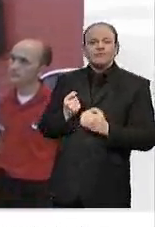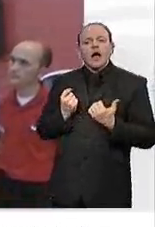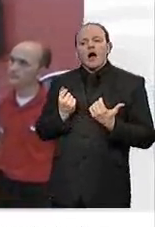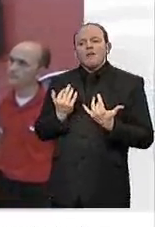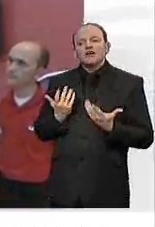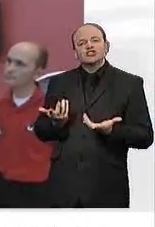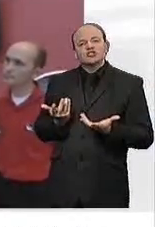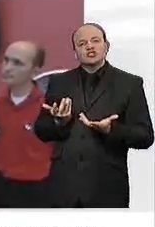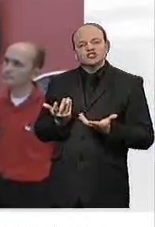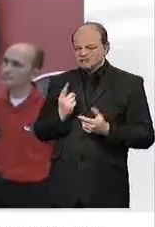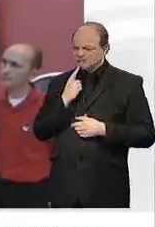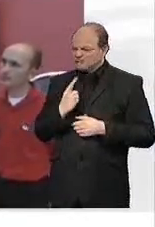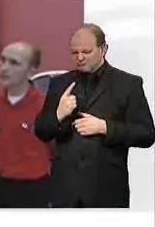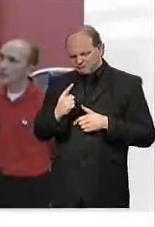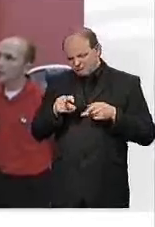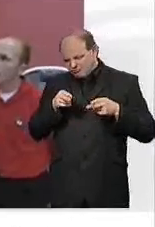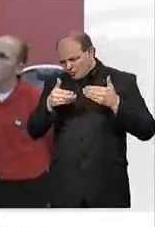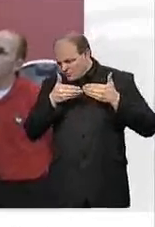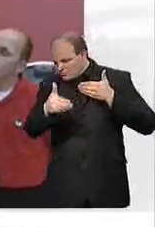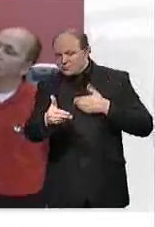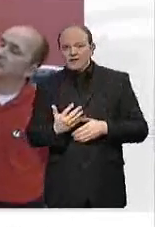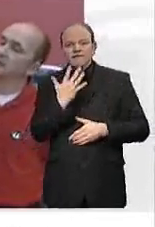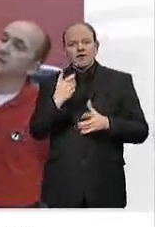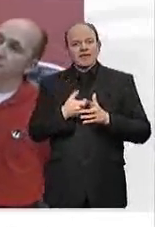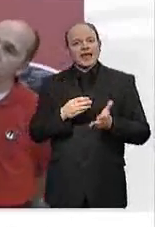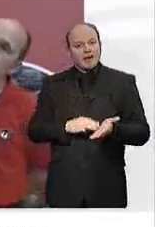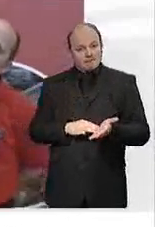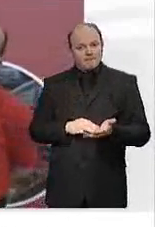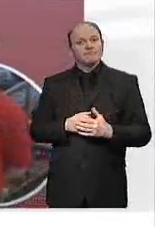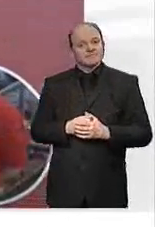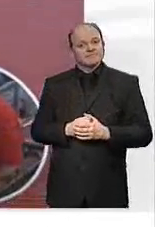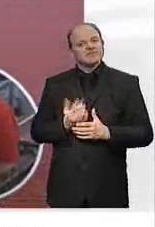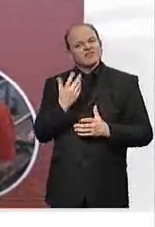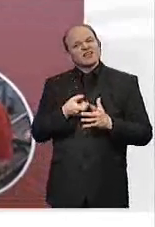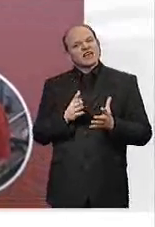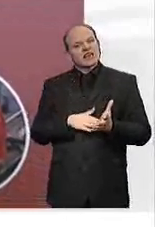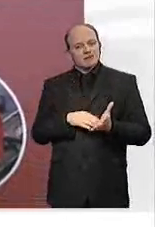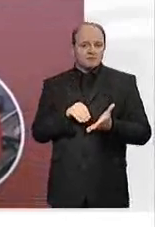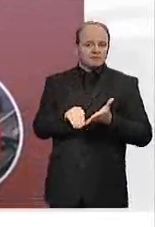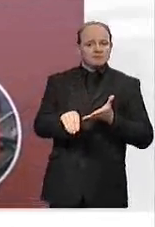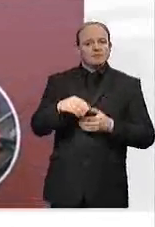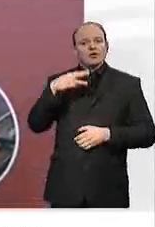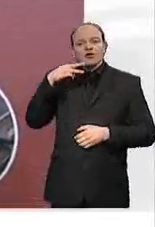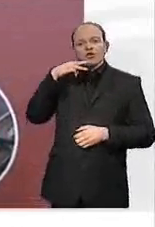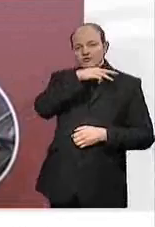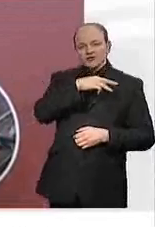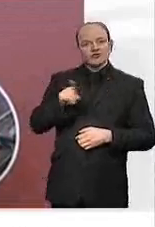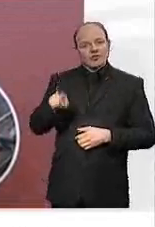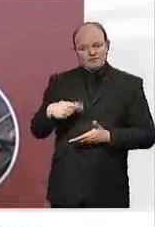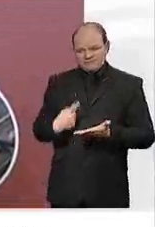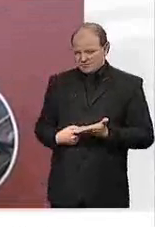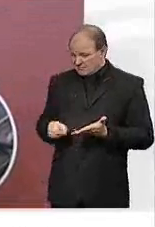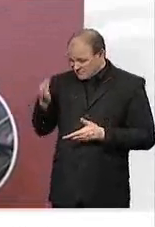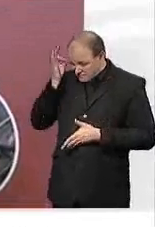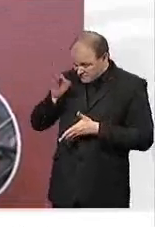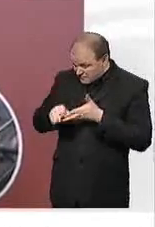like these, say, for a 5-kilometre stretch? Well, a 5-kilometre stretch would probably be something like £300,000. It's quite a lot for a local